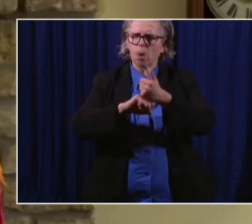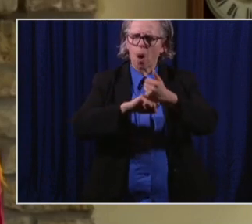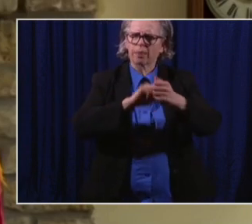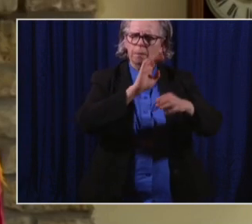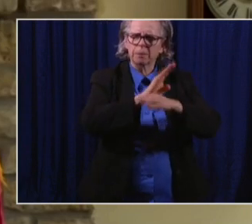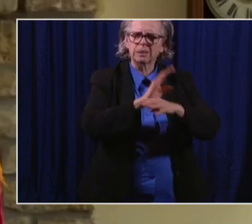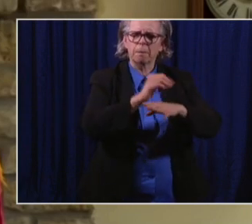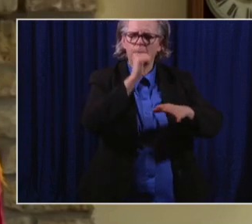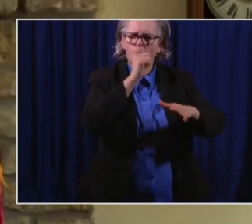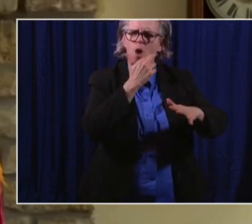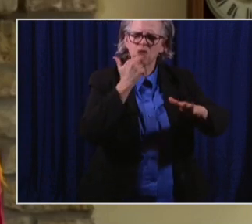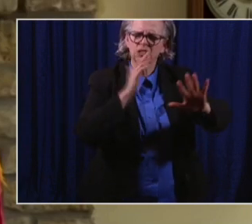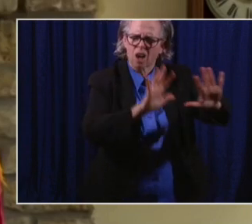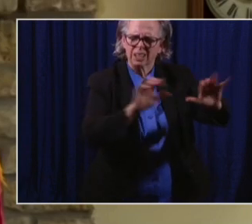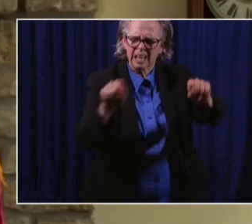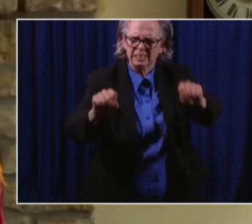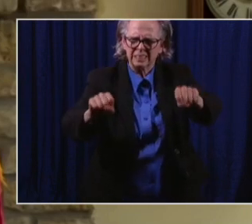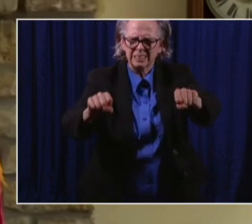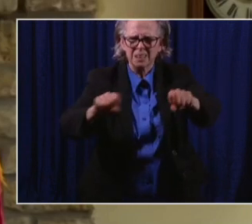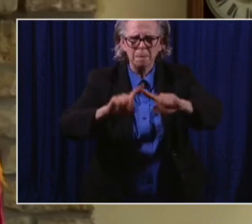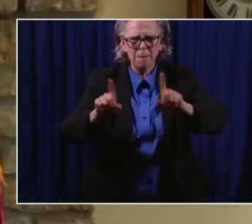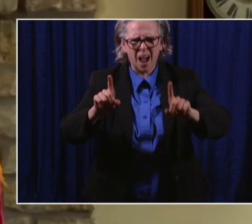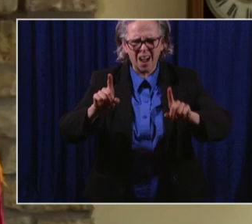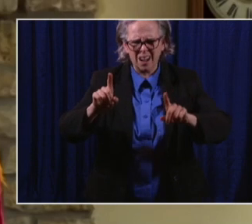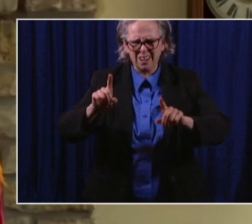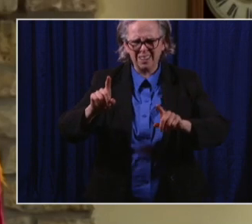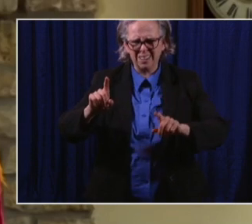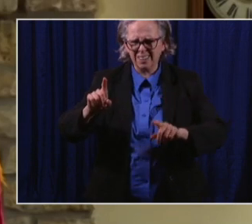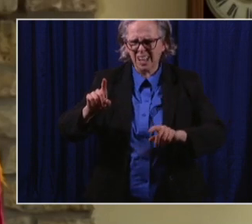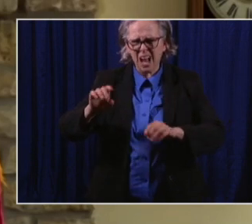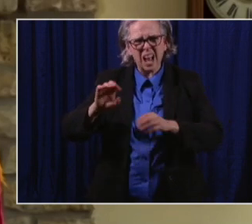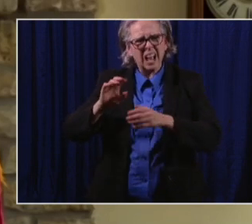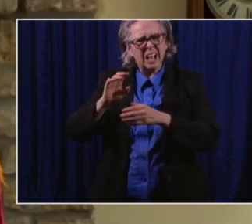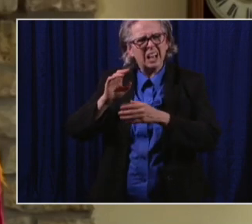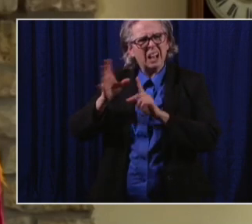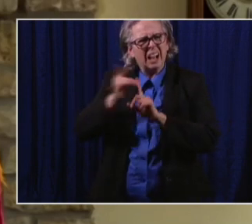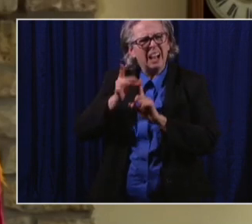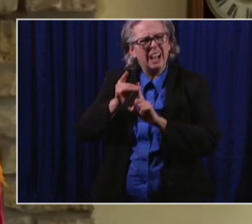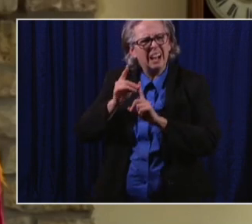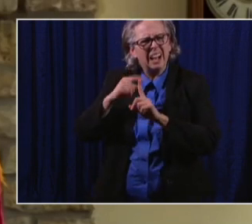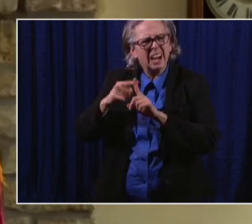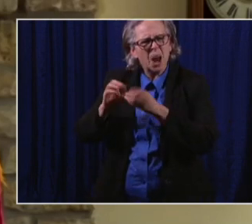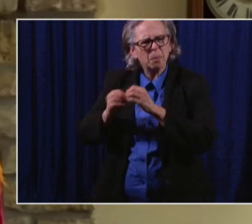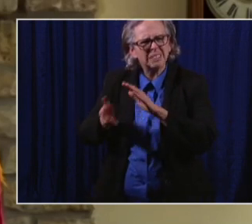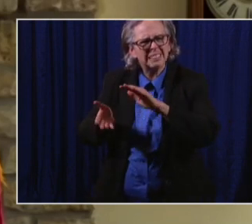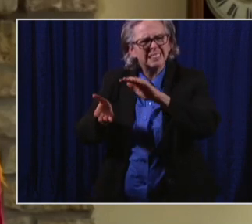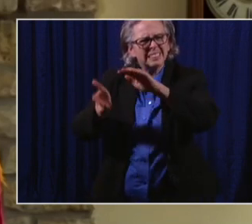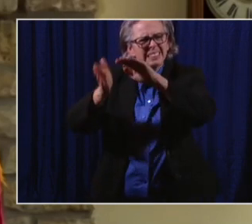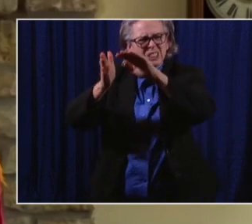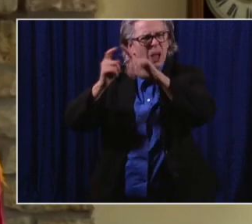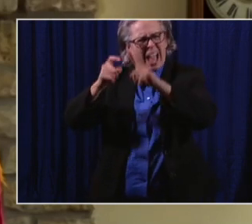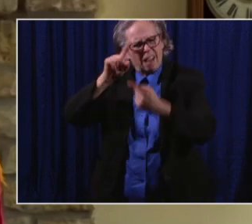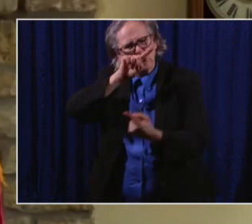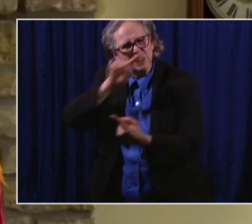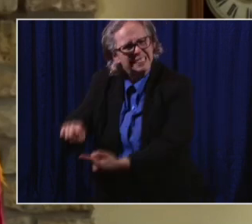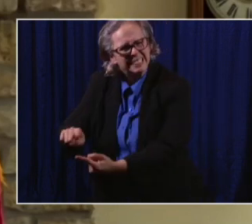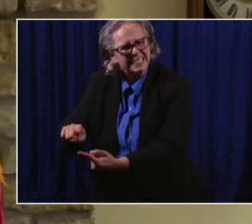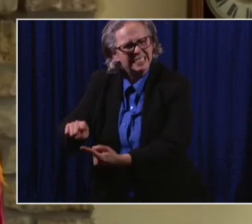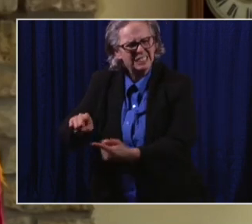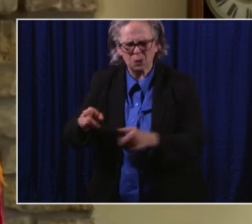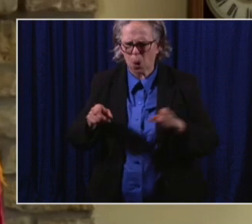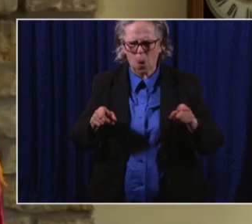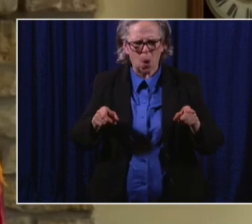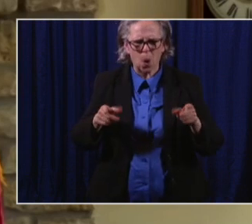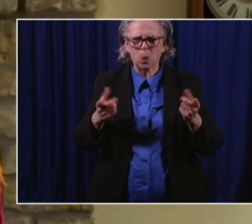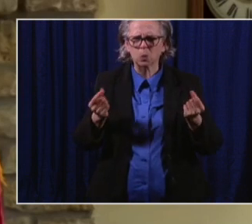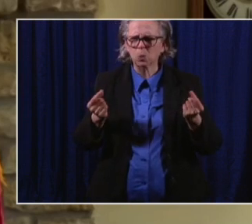we're watching the numbers, watching what's happening, and trying to keep Ohio from spiking up, flaring